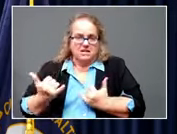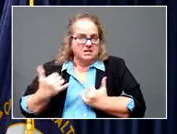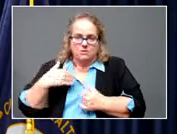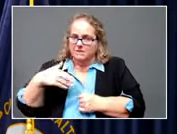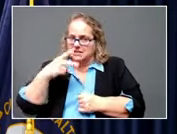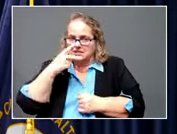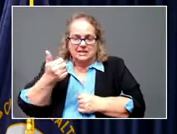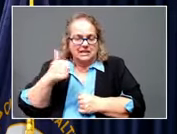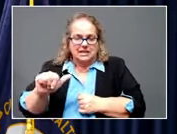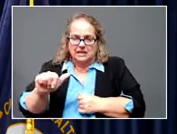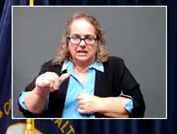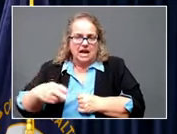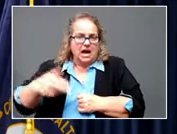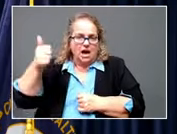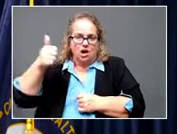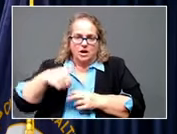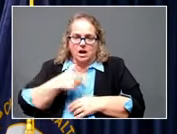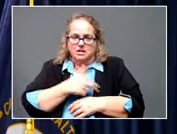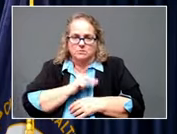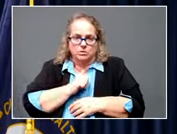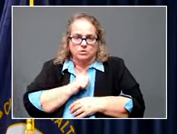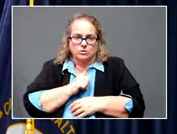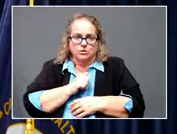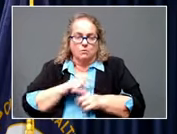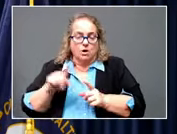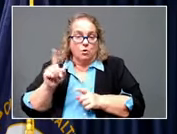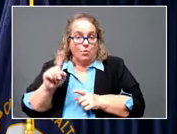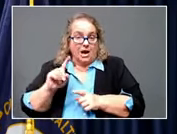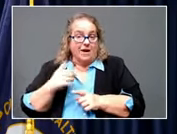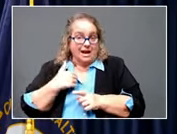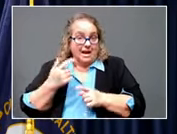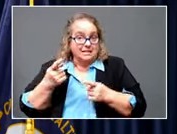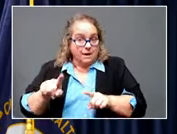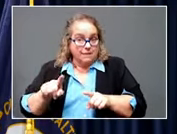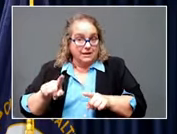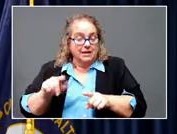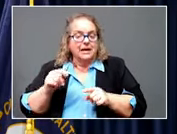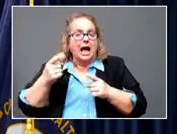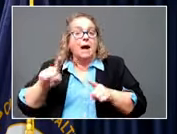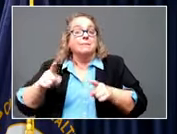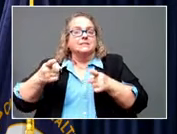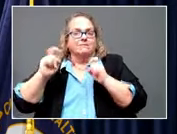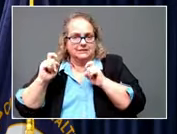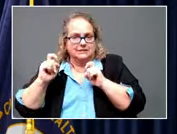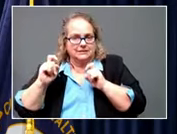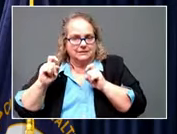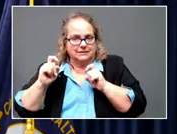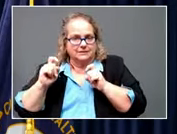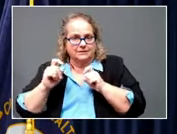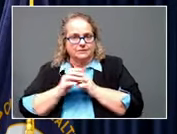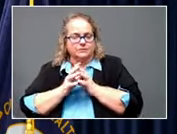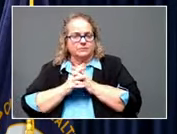in hospitalizations, but where it's happened, it has happened really quickly. And I missed part of that